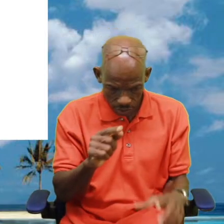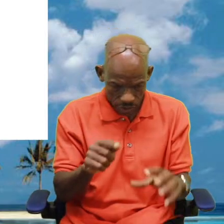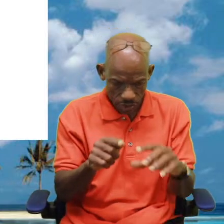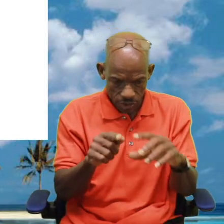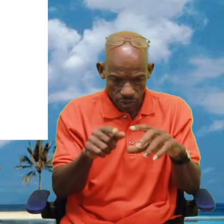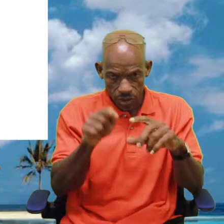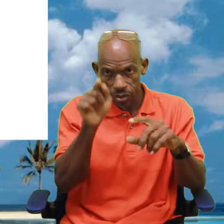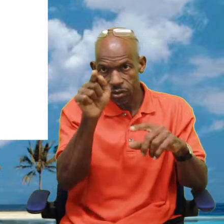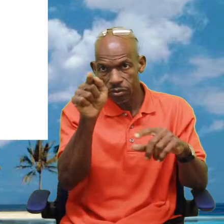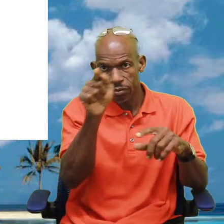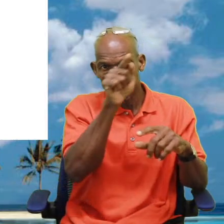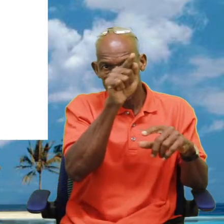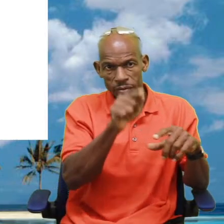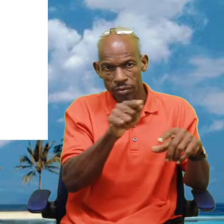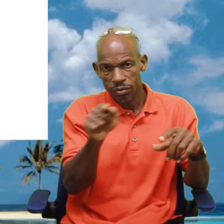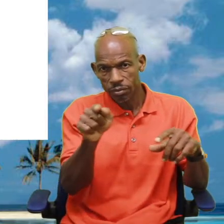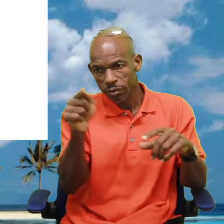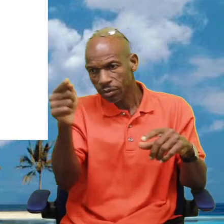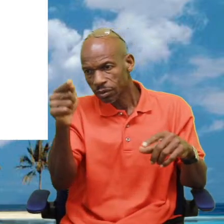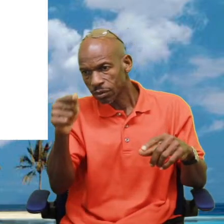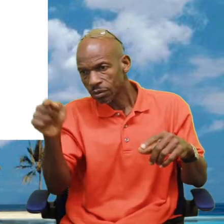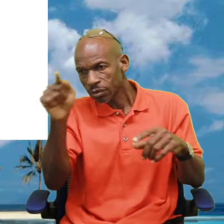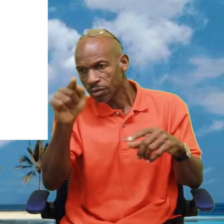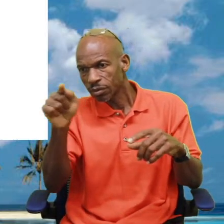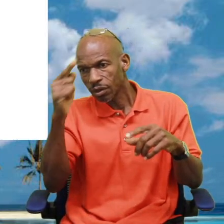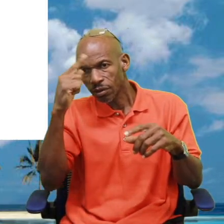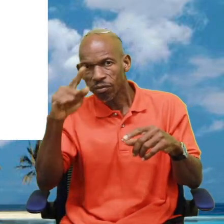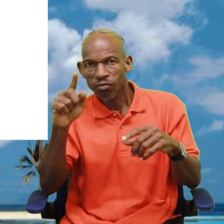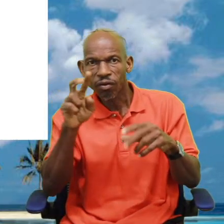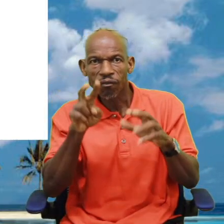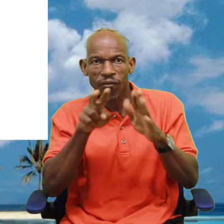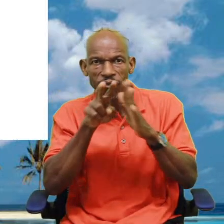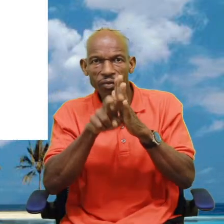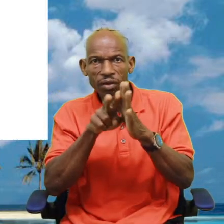All right. So let's see to begin our class today.